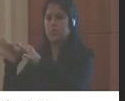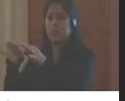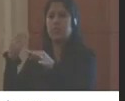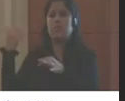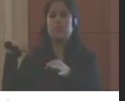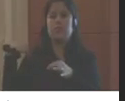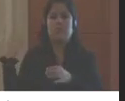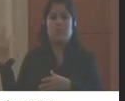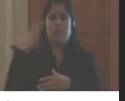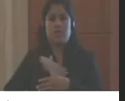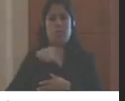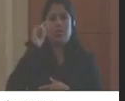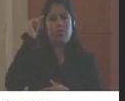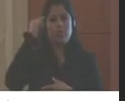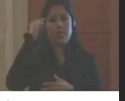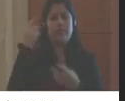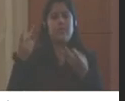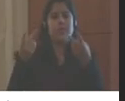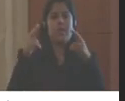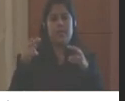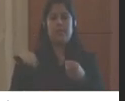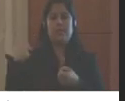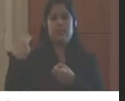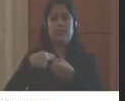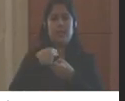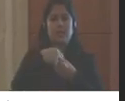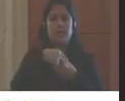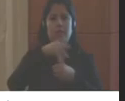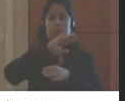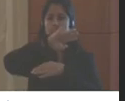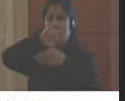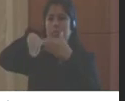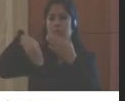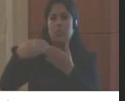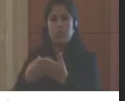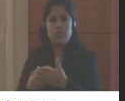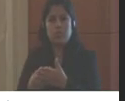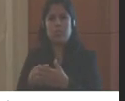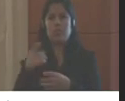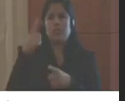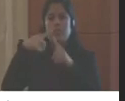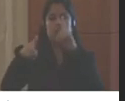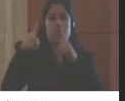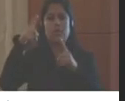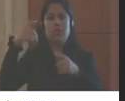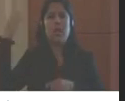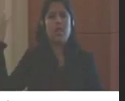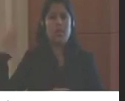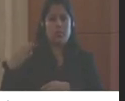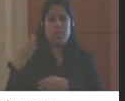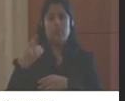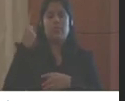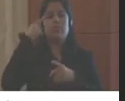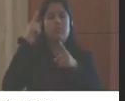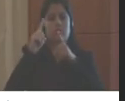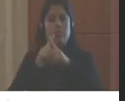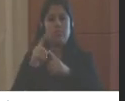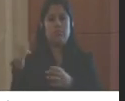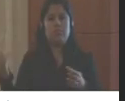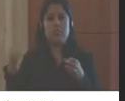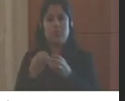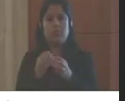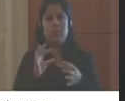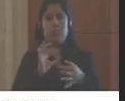a function and responsibility in this council. Senators and federal members of the